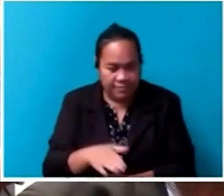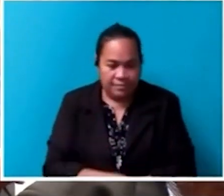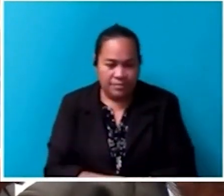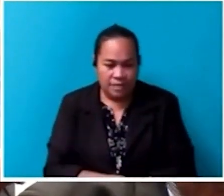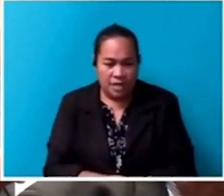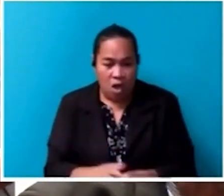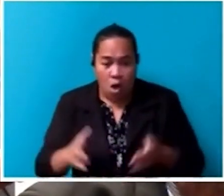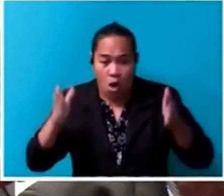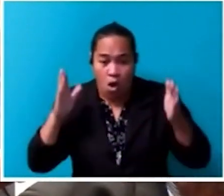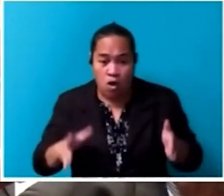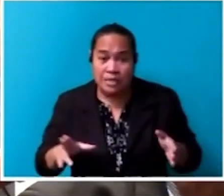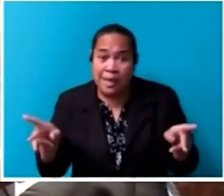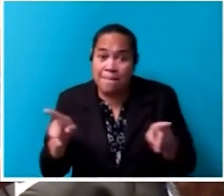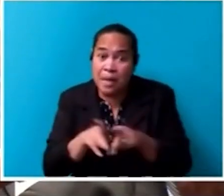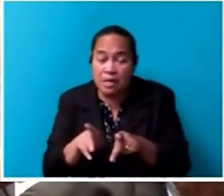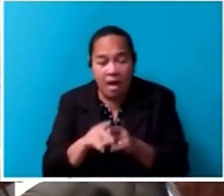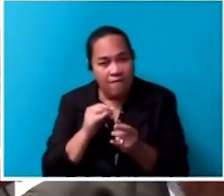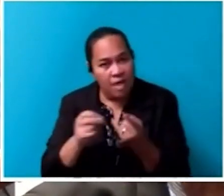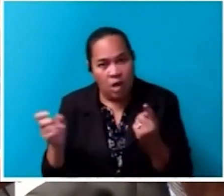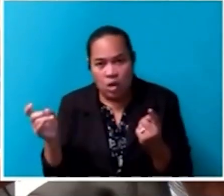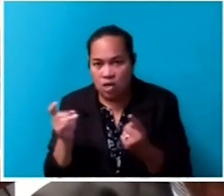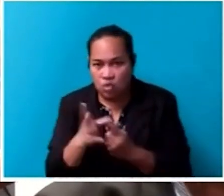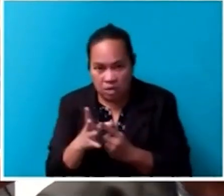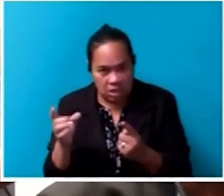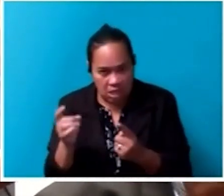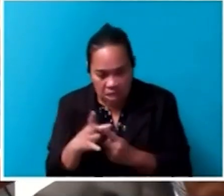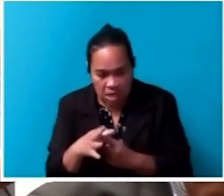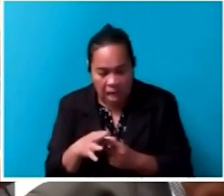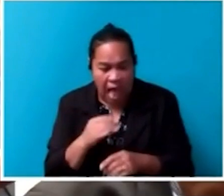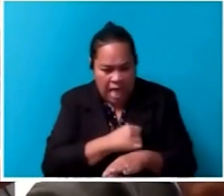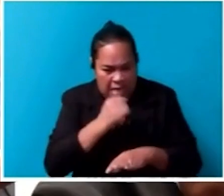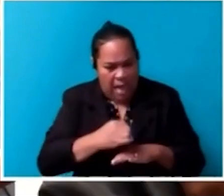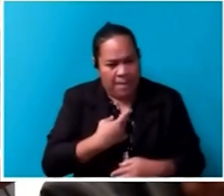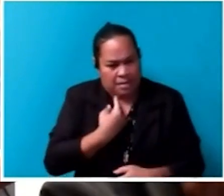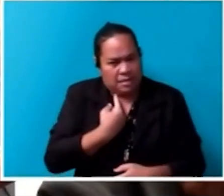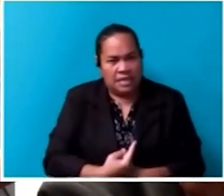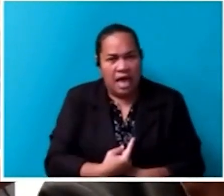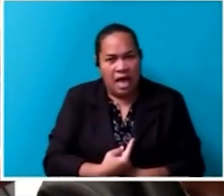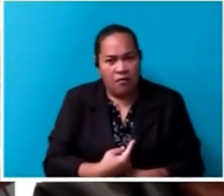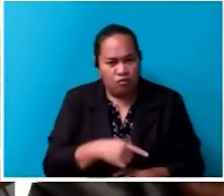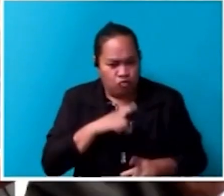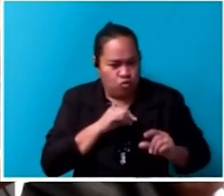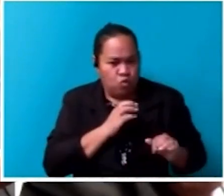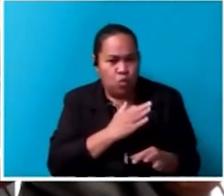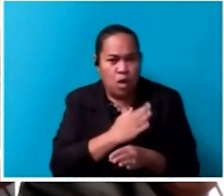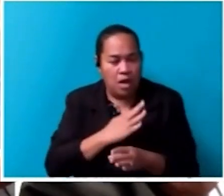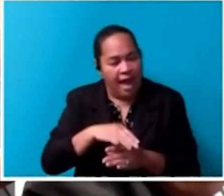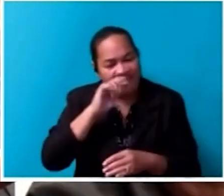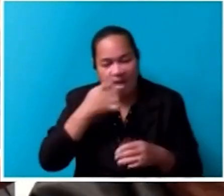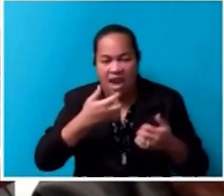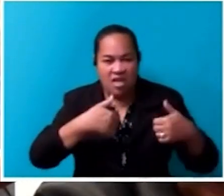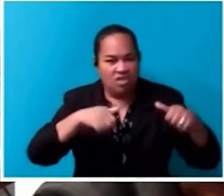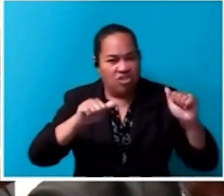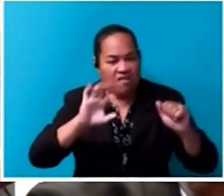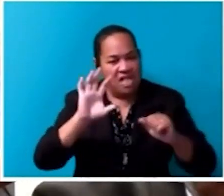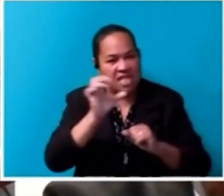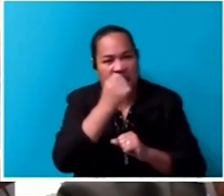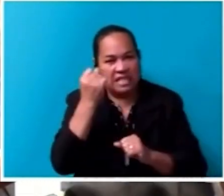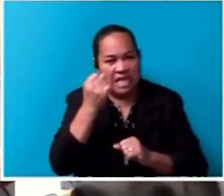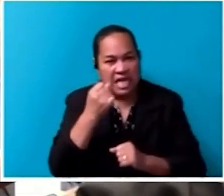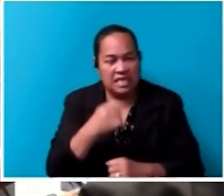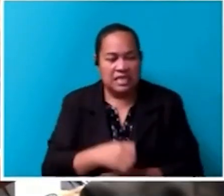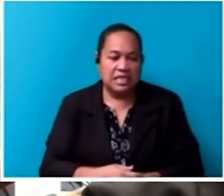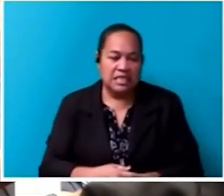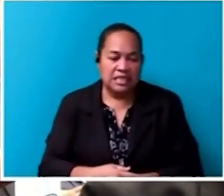Holistic partnerships are critical. Government alone cannot achieve success.